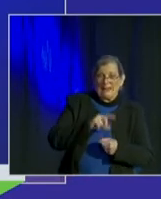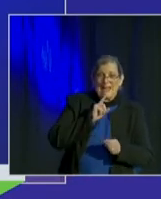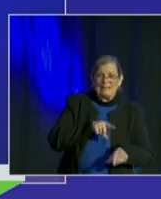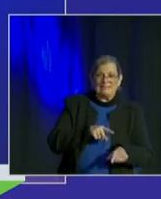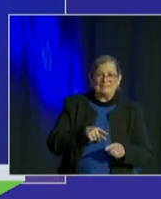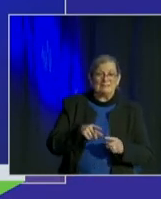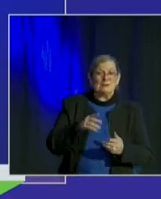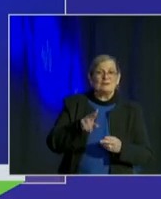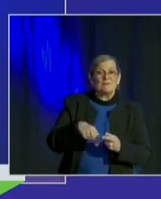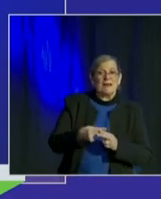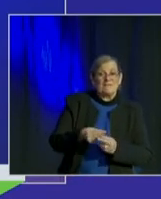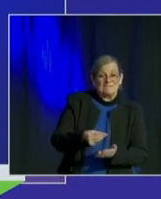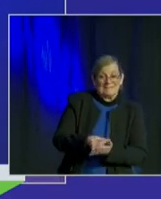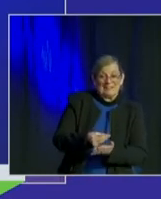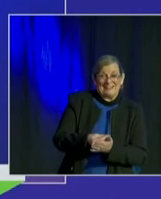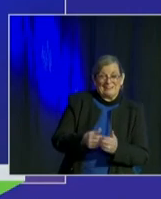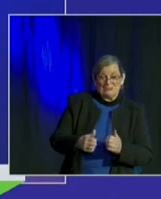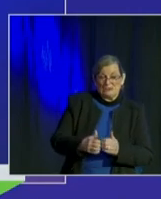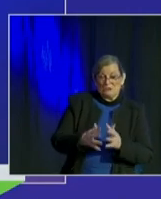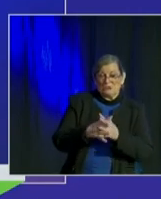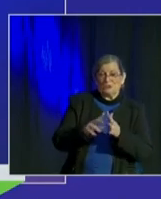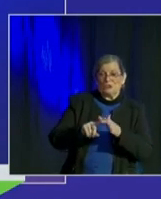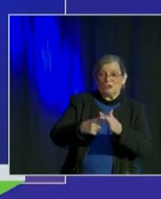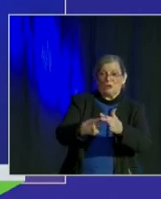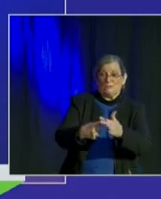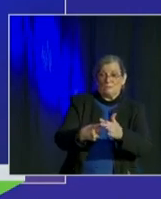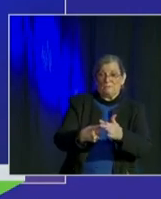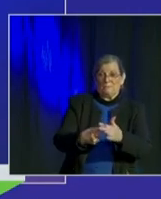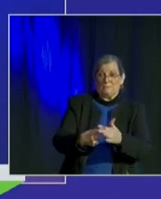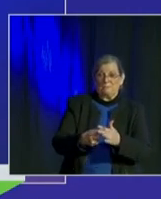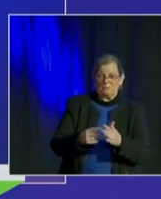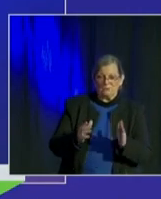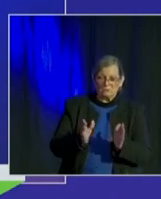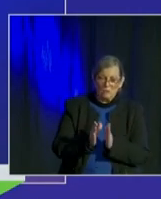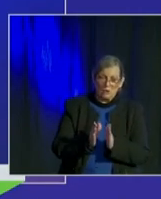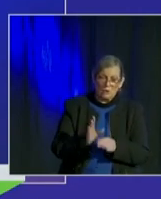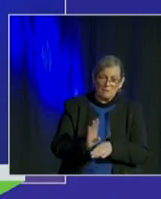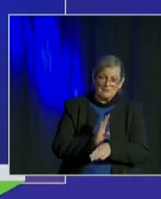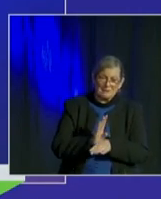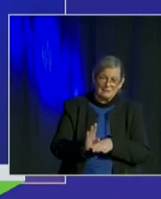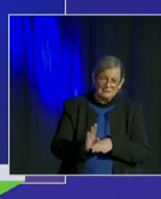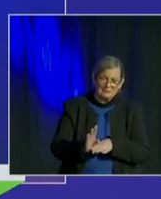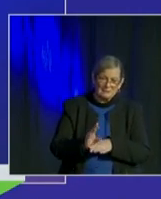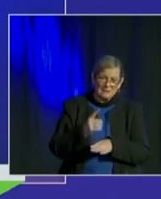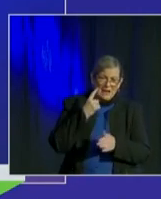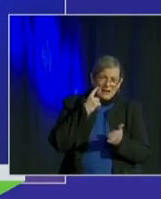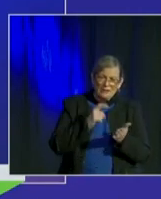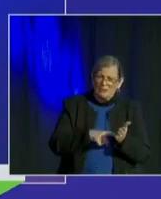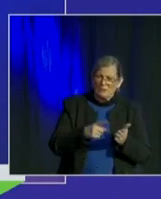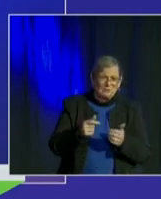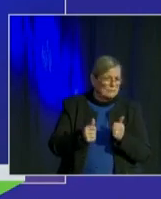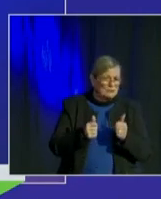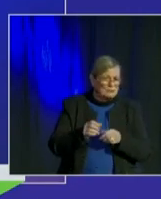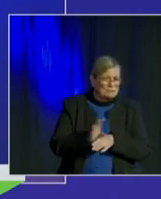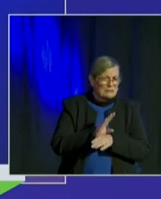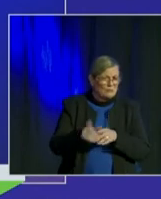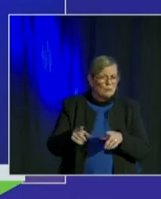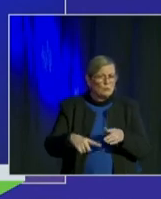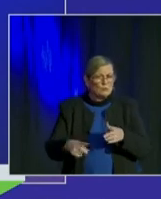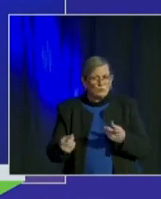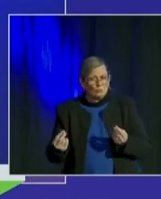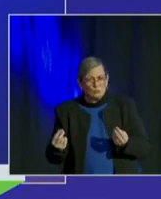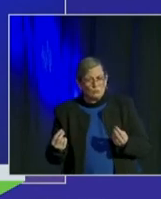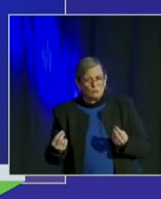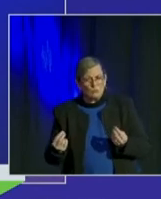for startup entrepreneurs. And I noticed, Satya, you didn't say what business you were interested in, but we